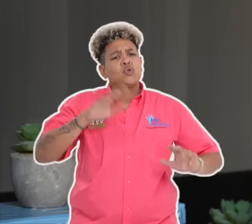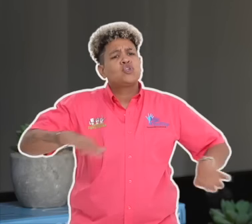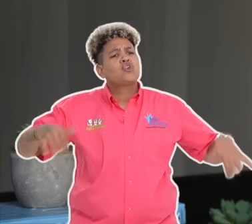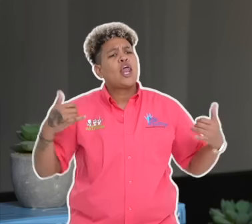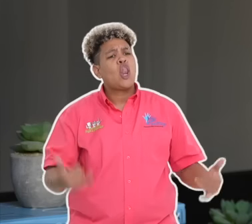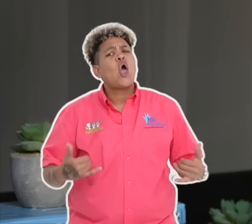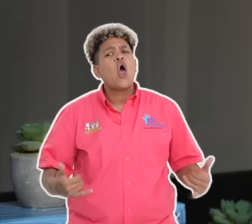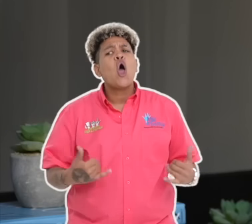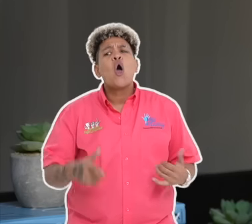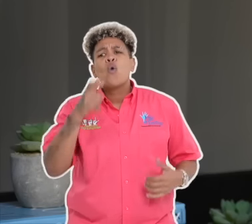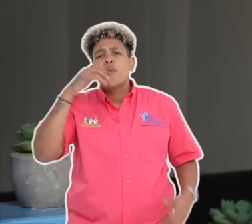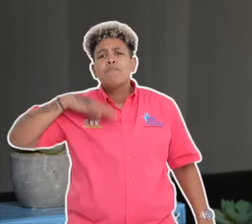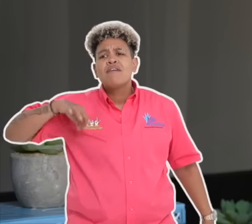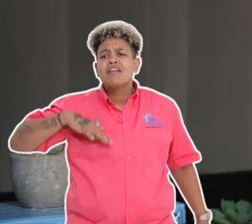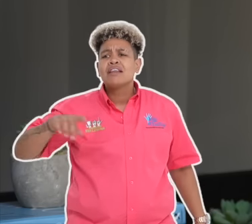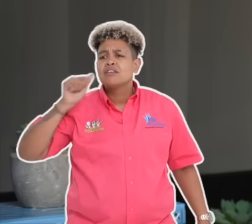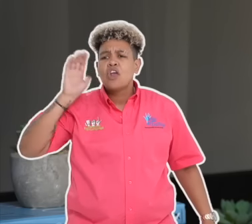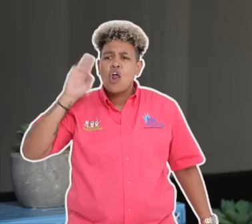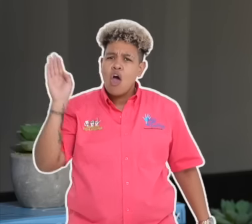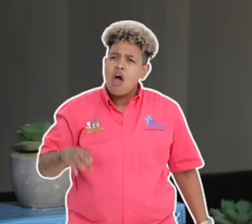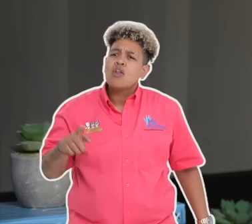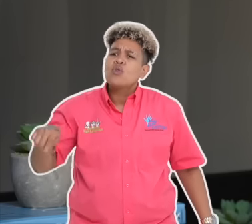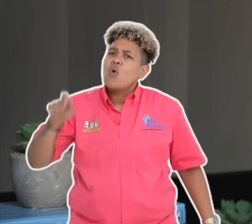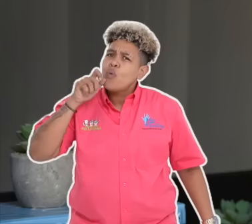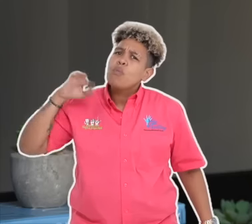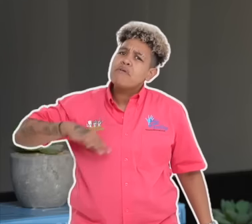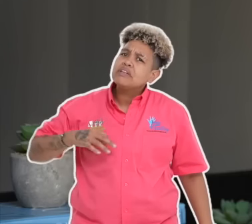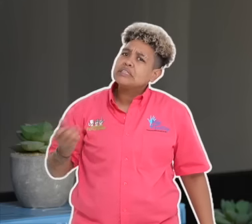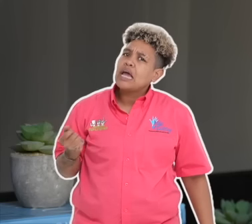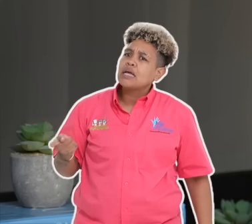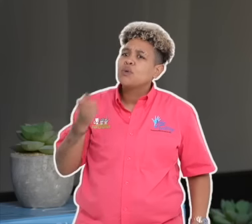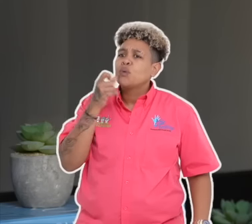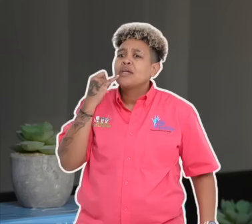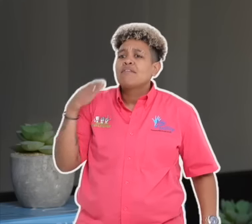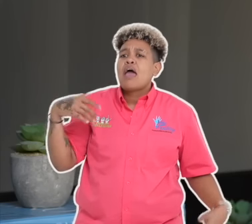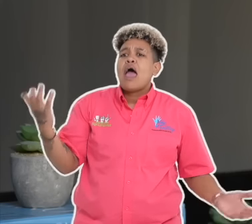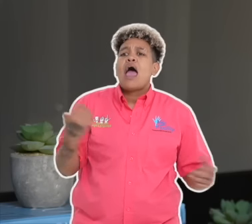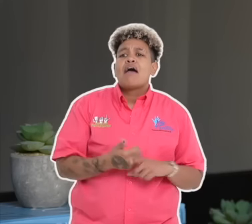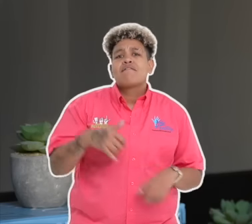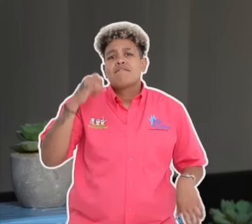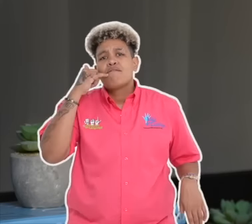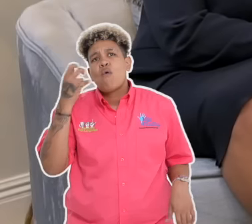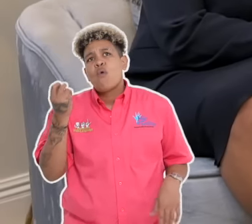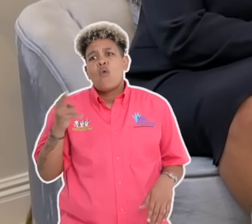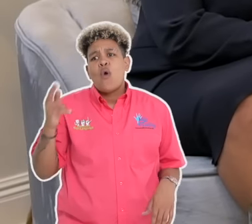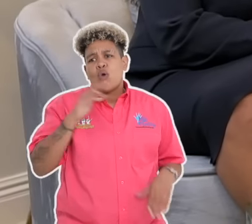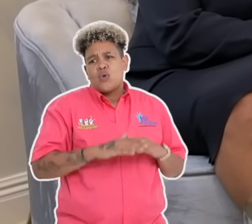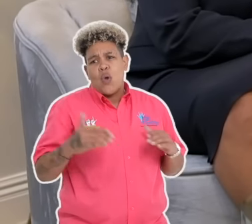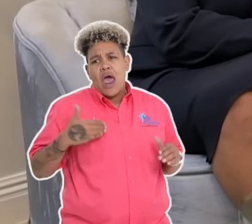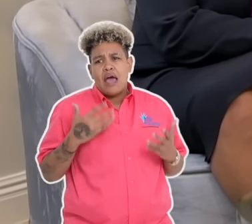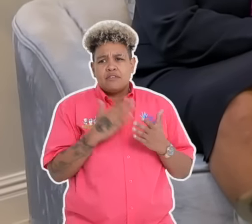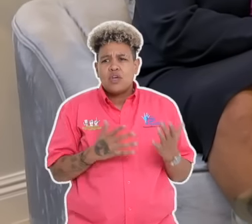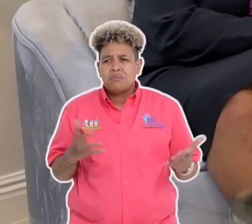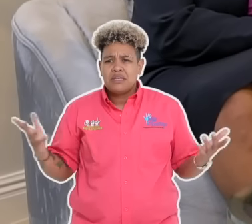even children now that are privileged, not all, but those that are privileged who, if they don't have a certain phone